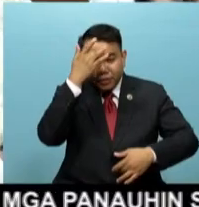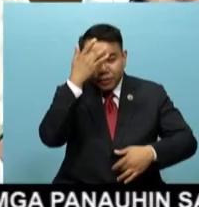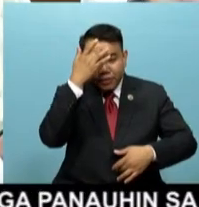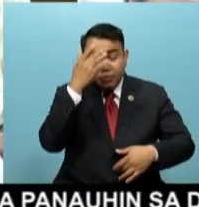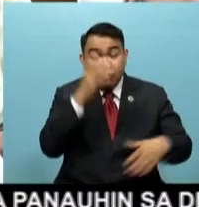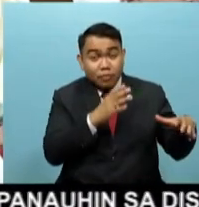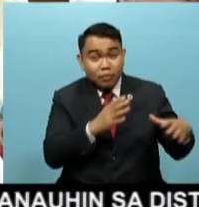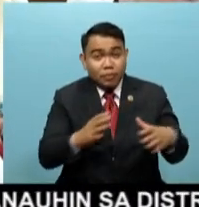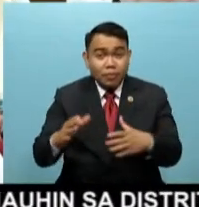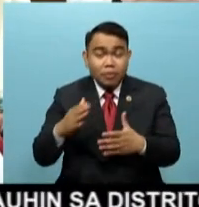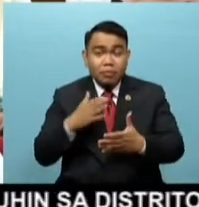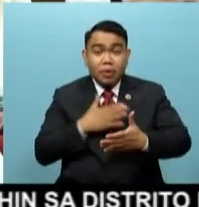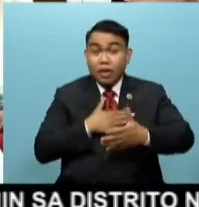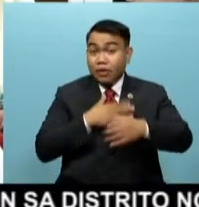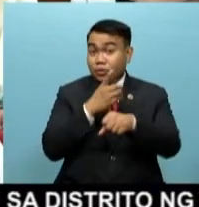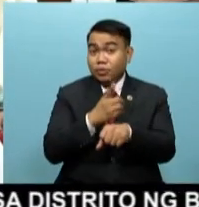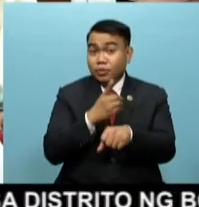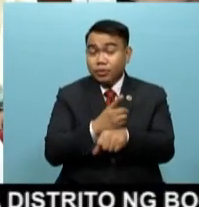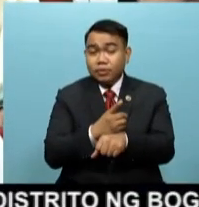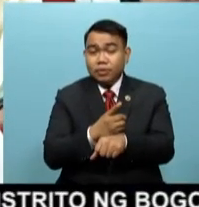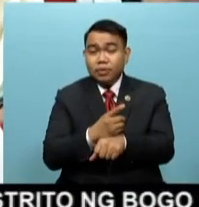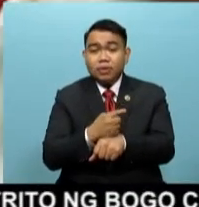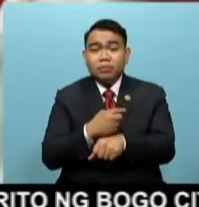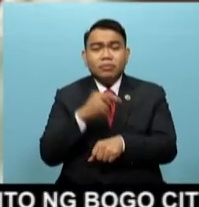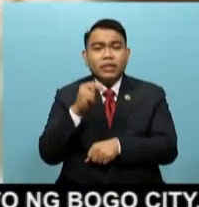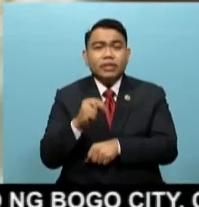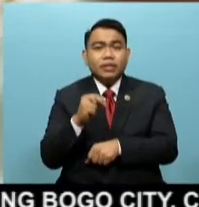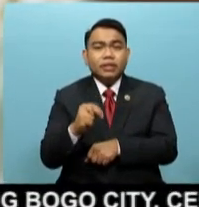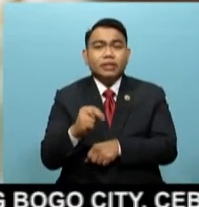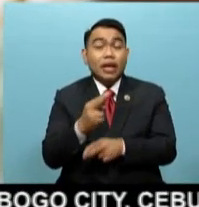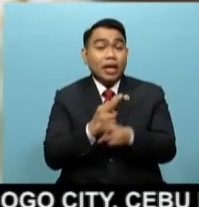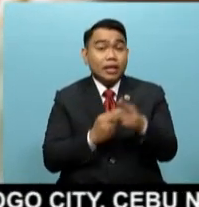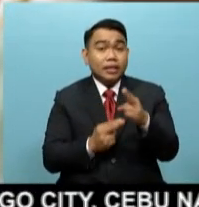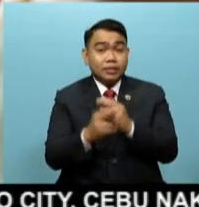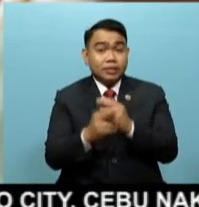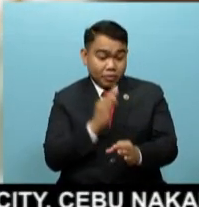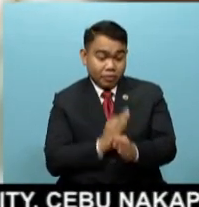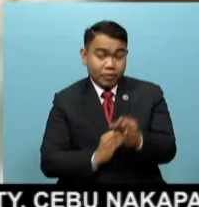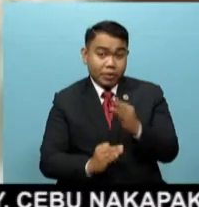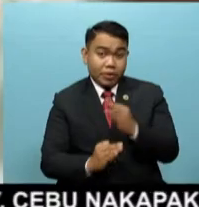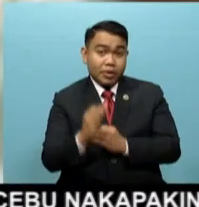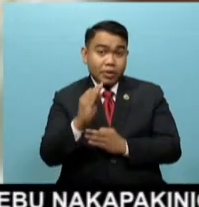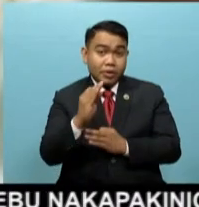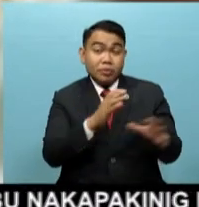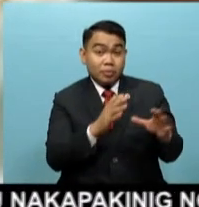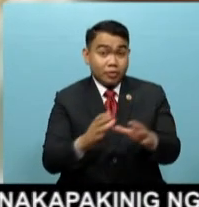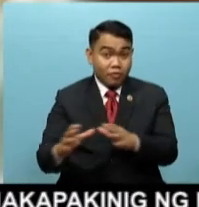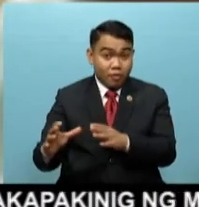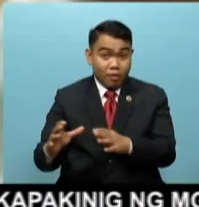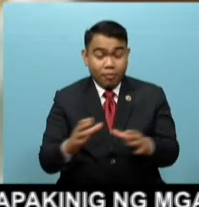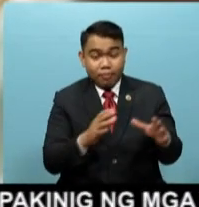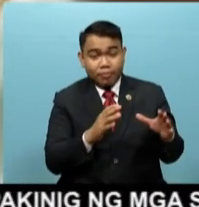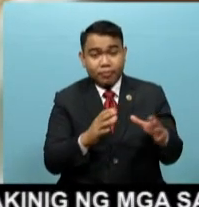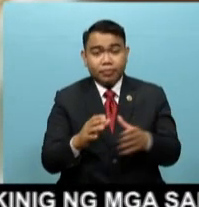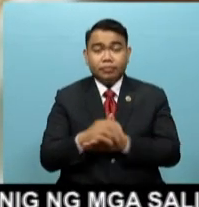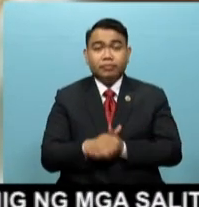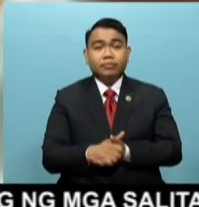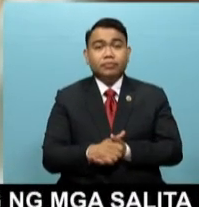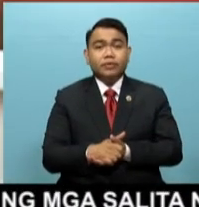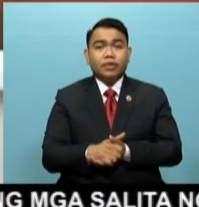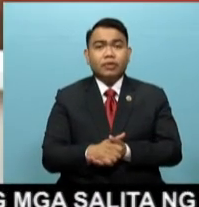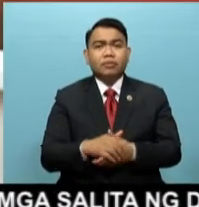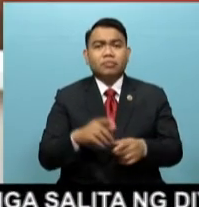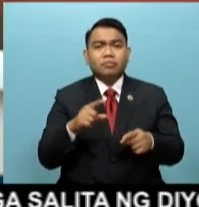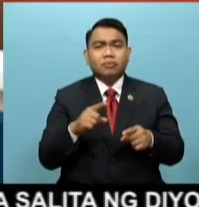duty because I need my hands and my feet to really perform well. I cannot lean just